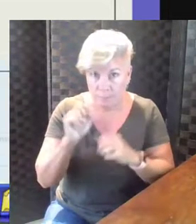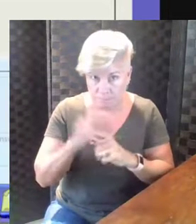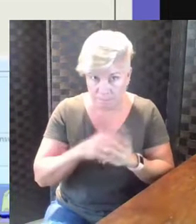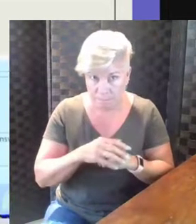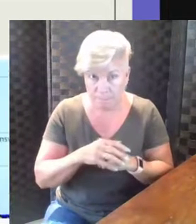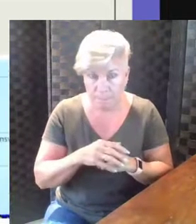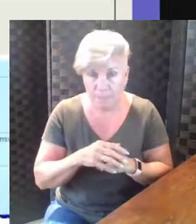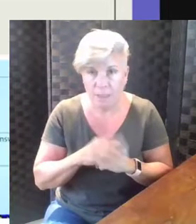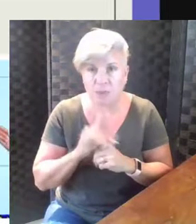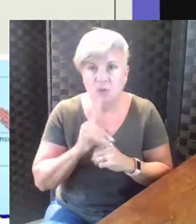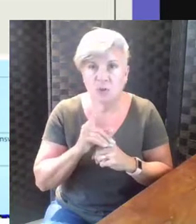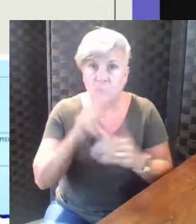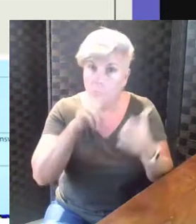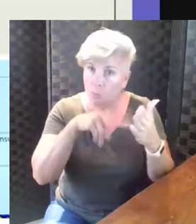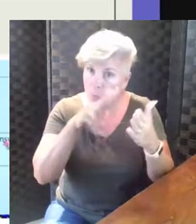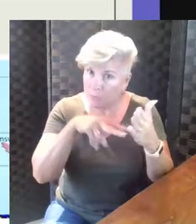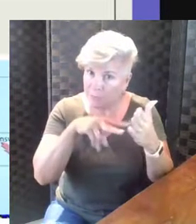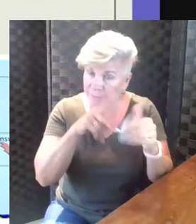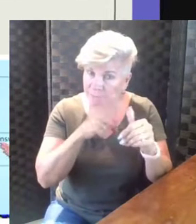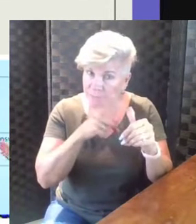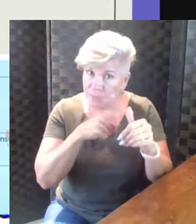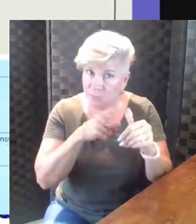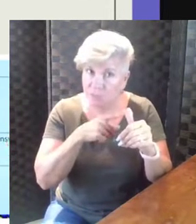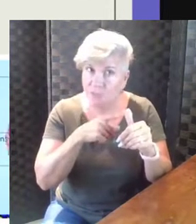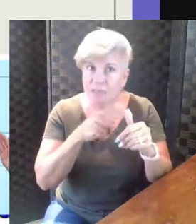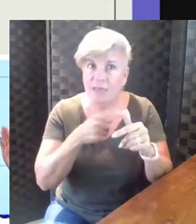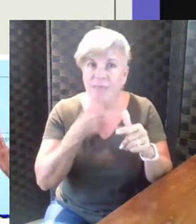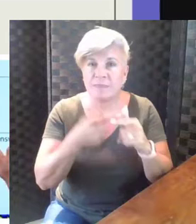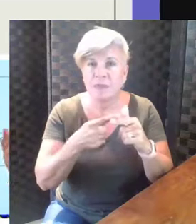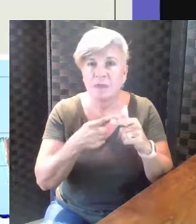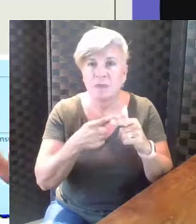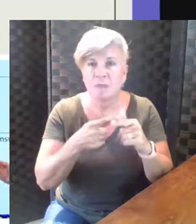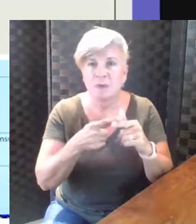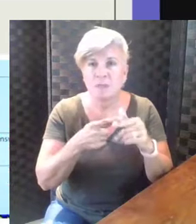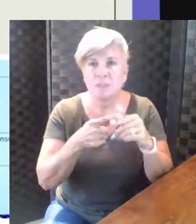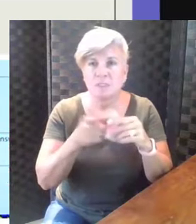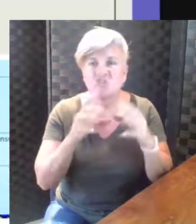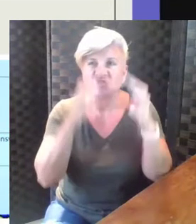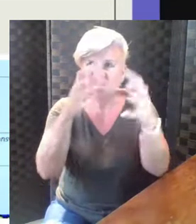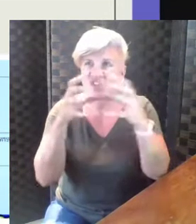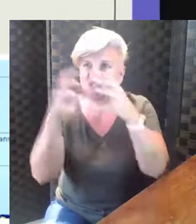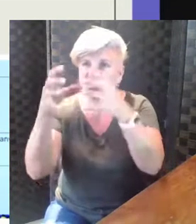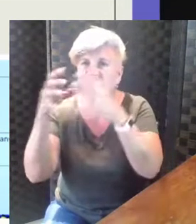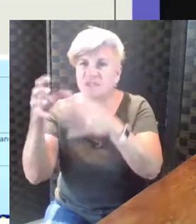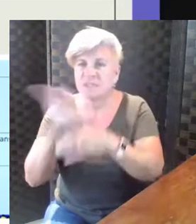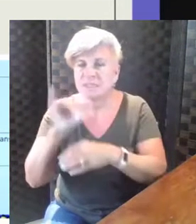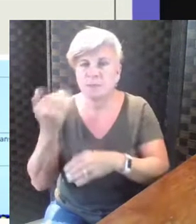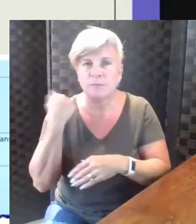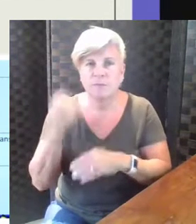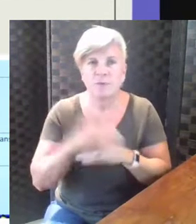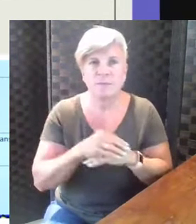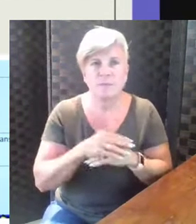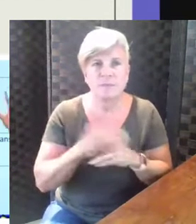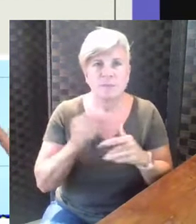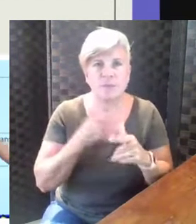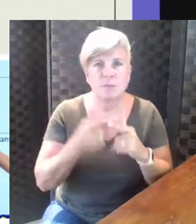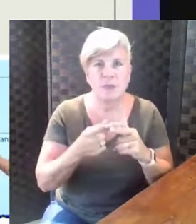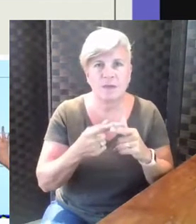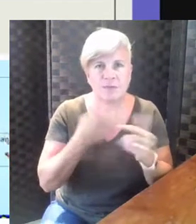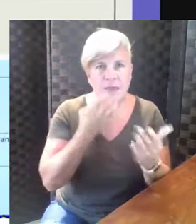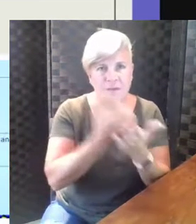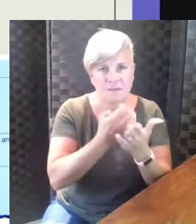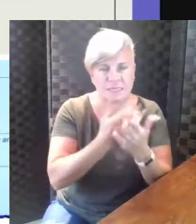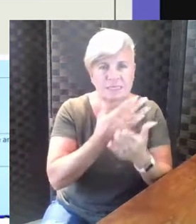okay? So we're going to read the word problem through one time, and then we're going to chunk it just like we've been doing. And then we have a box for